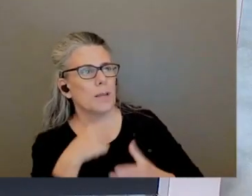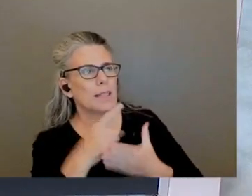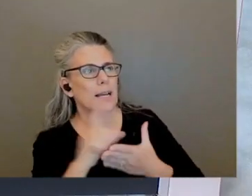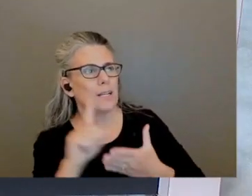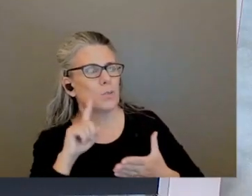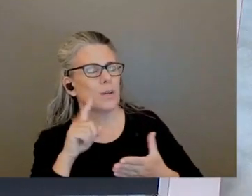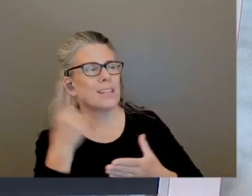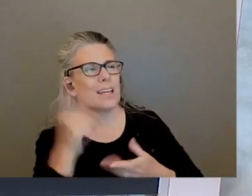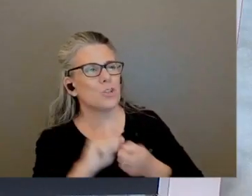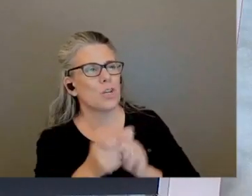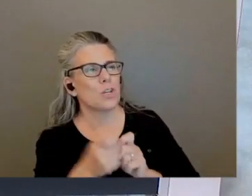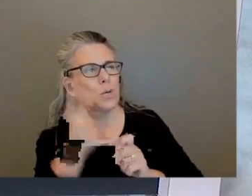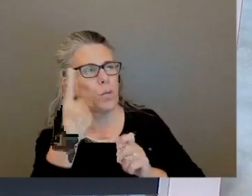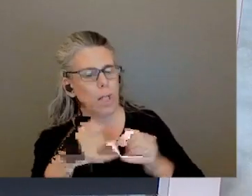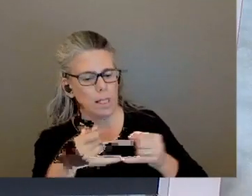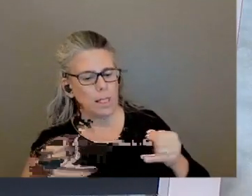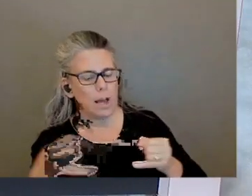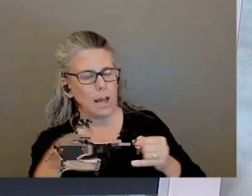CloudFormation